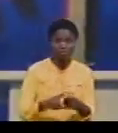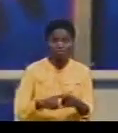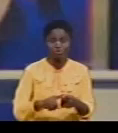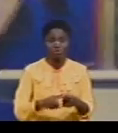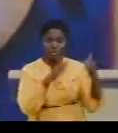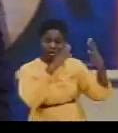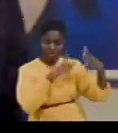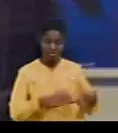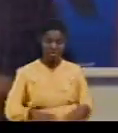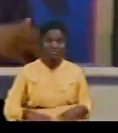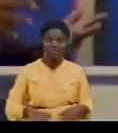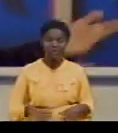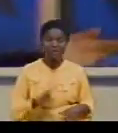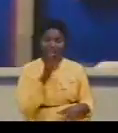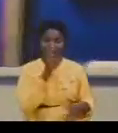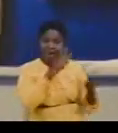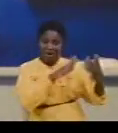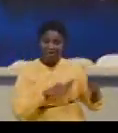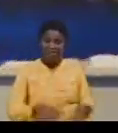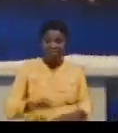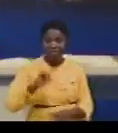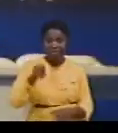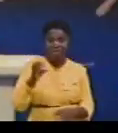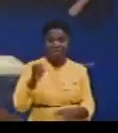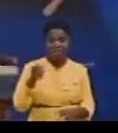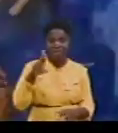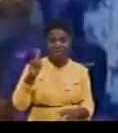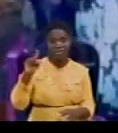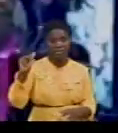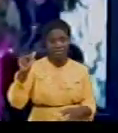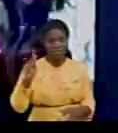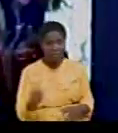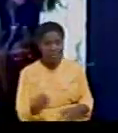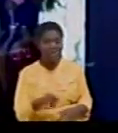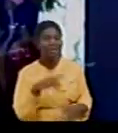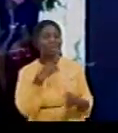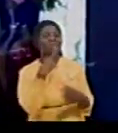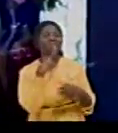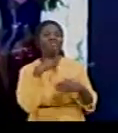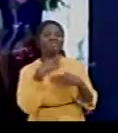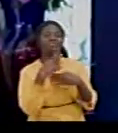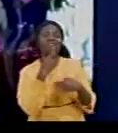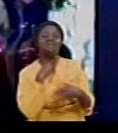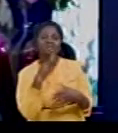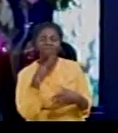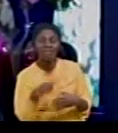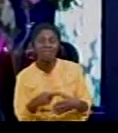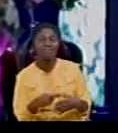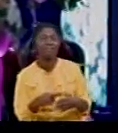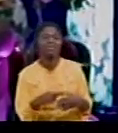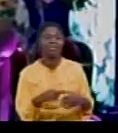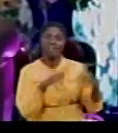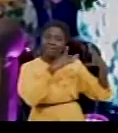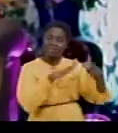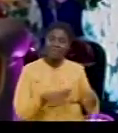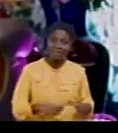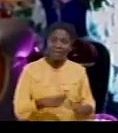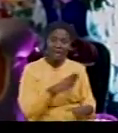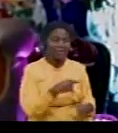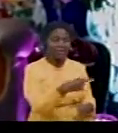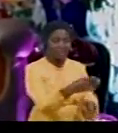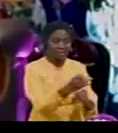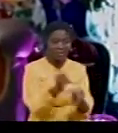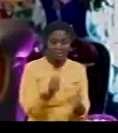Red Sea, River Holy Water, and they have taken that river holy water